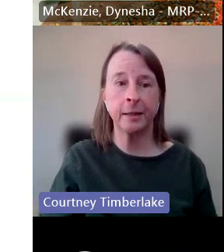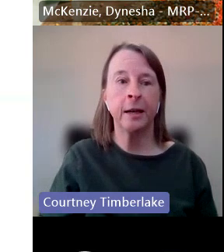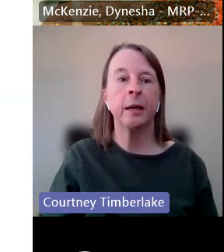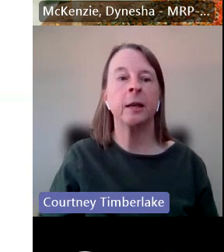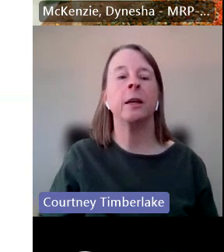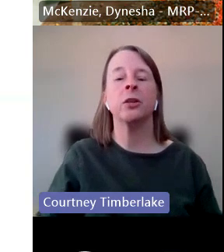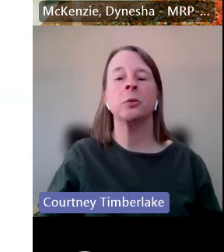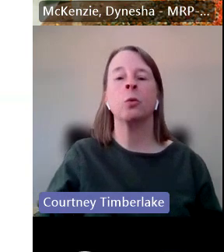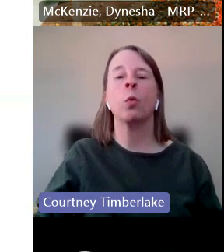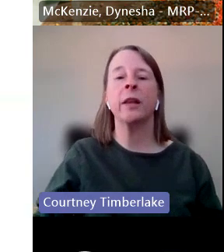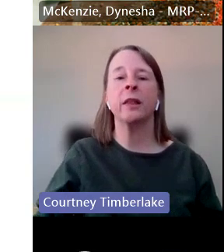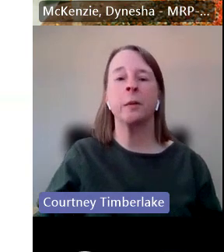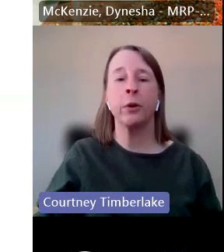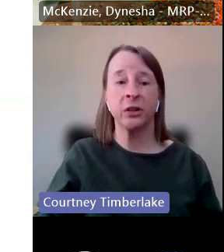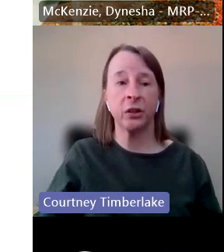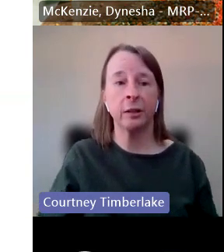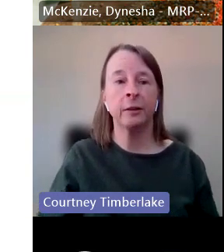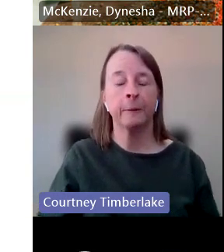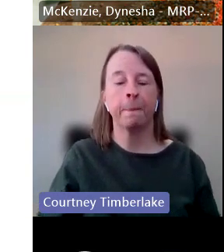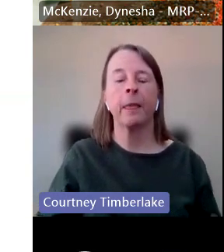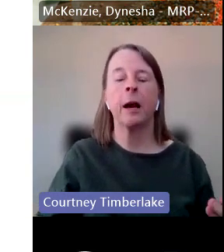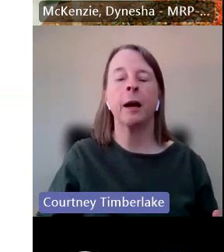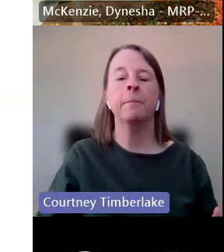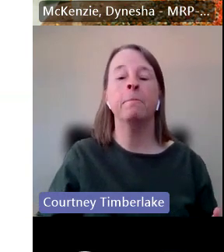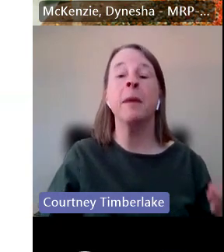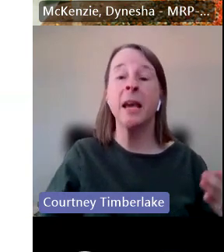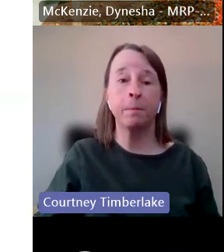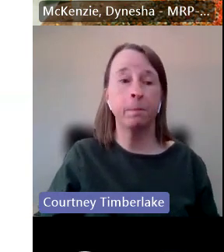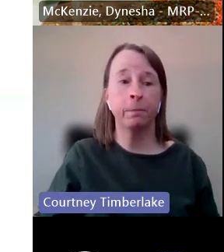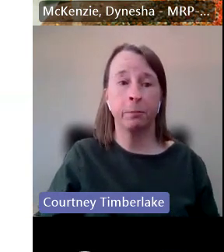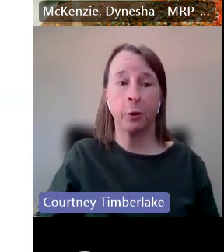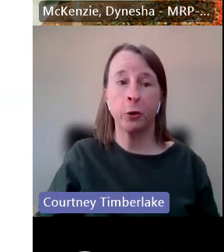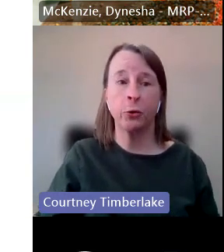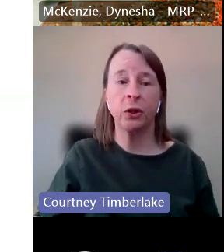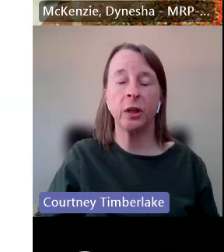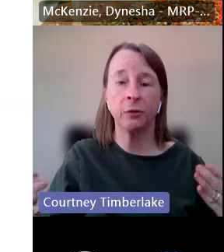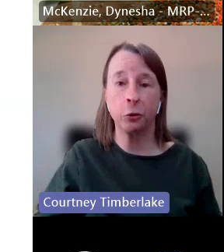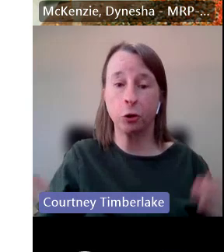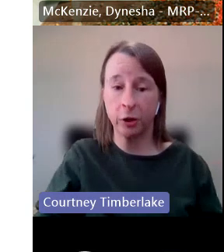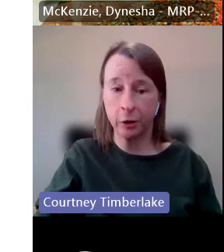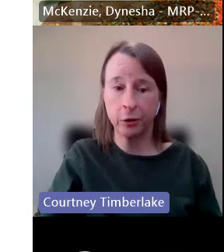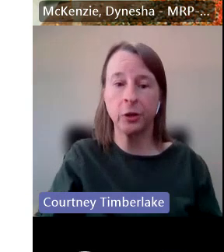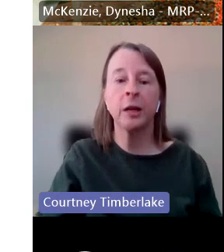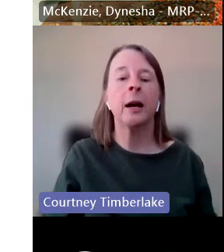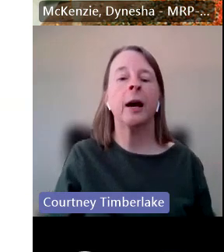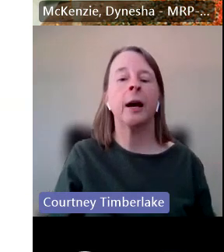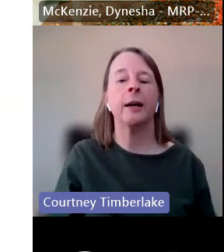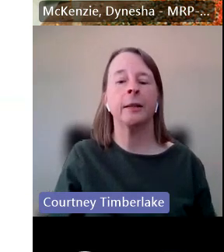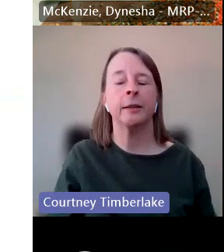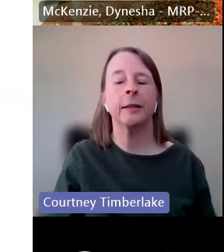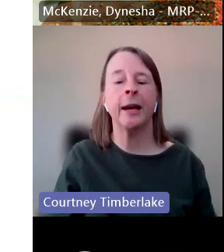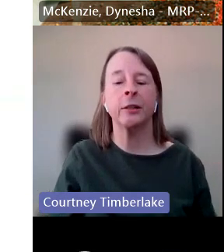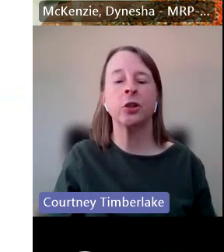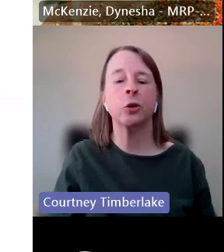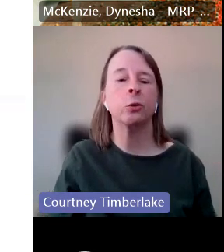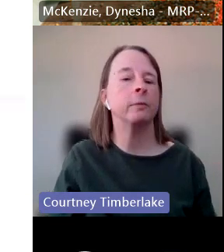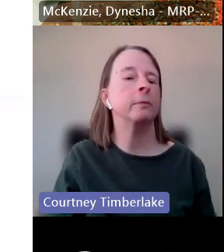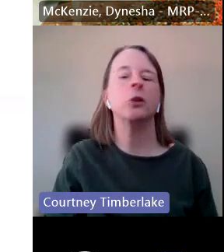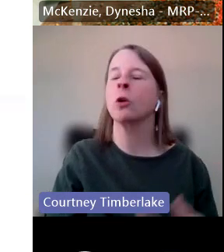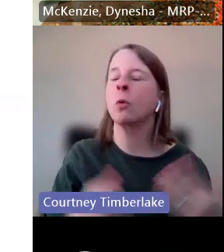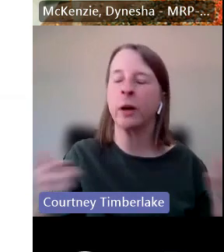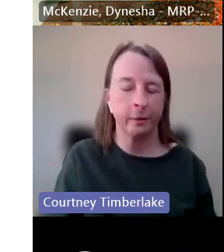discretionary data is what the president may propose in future years.